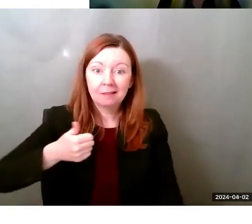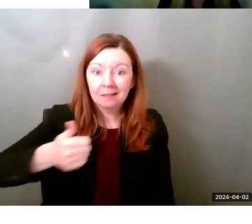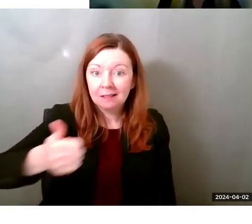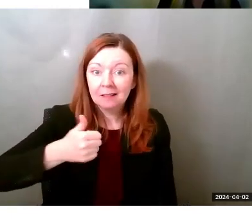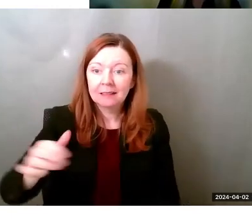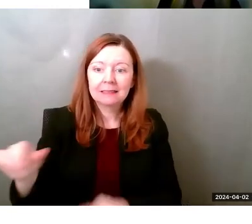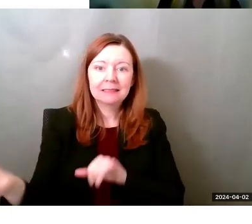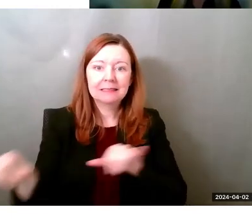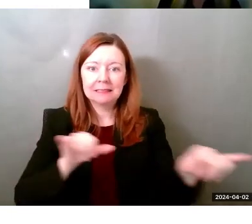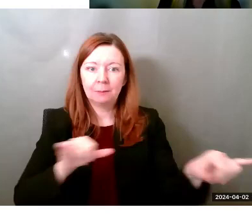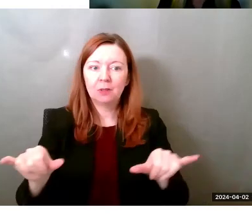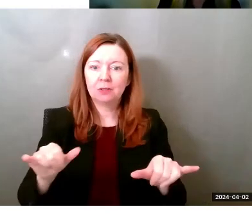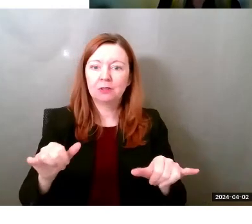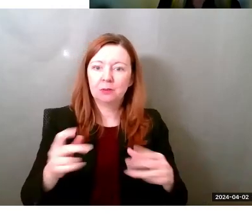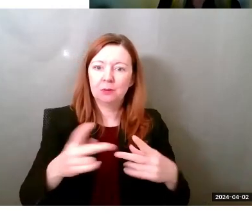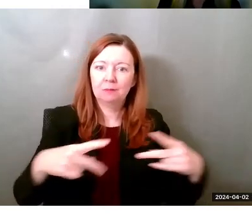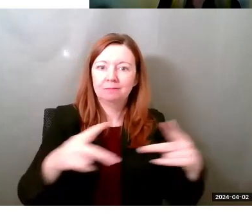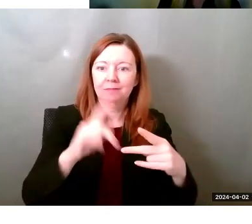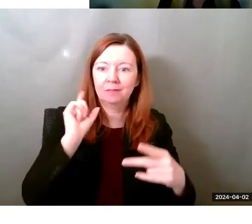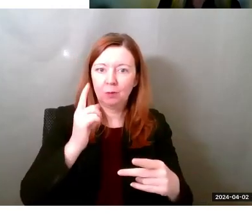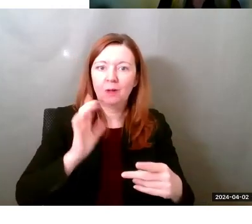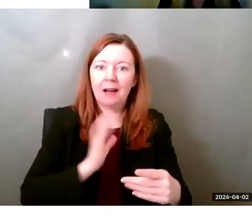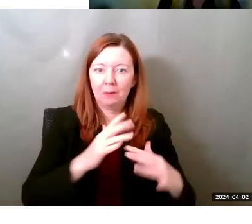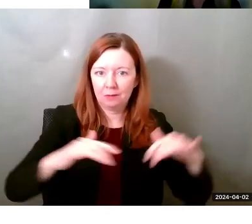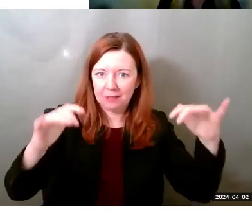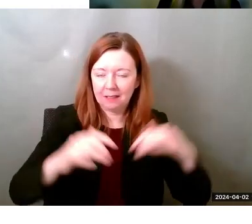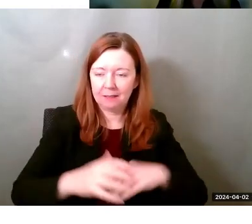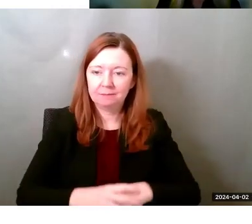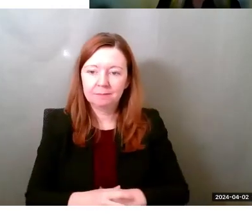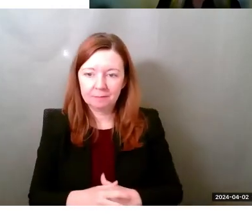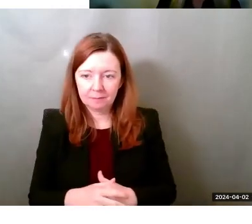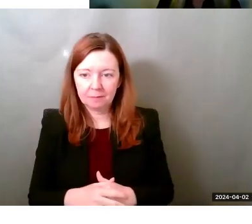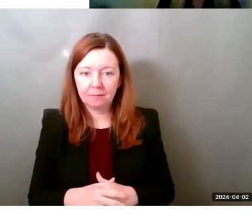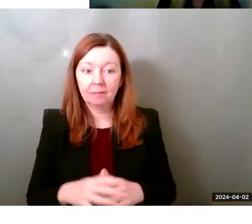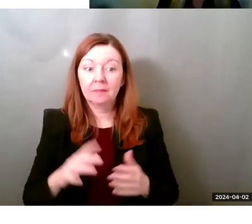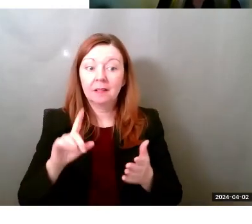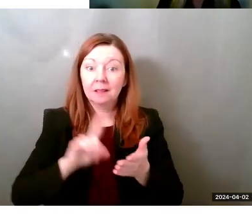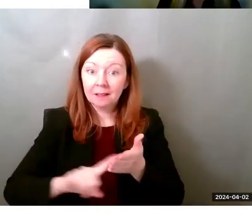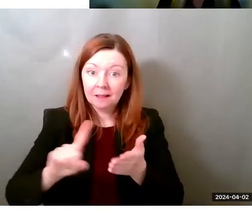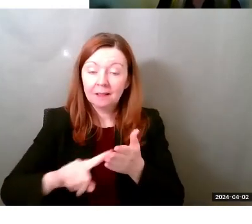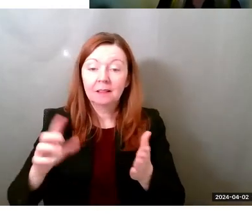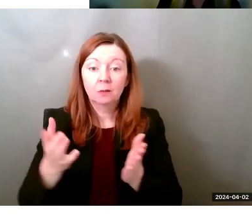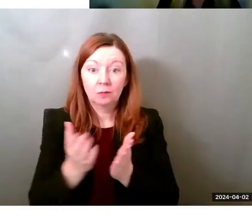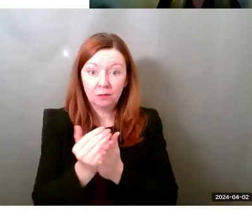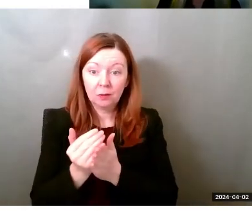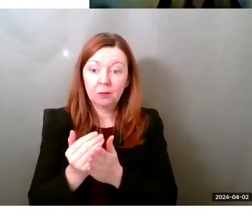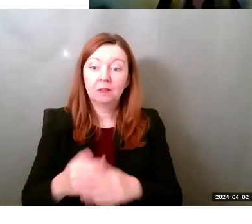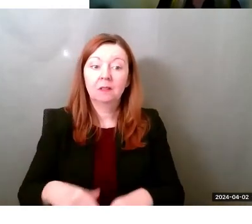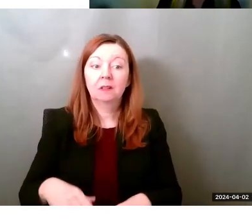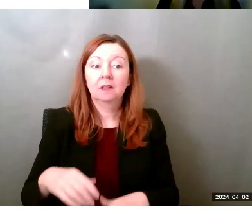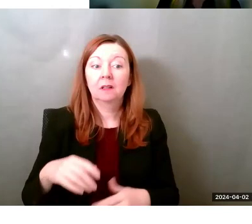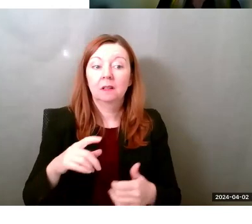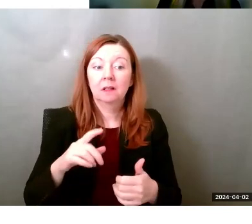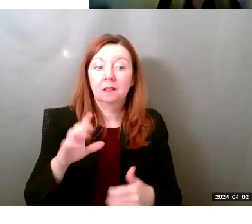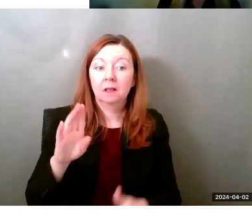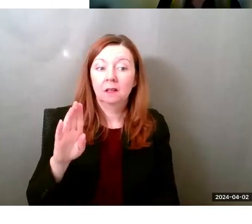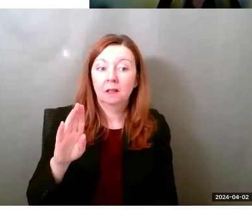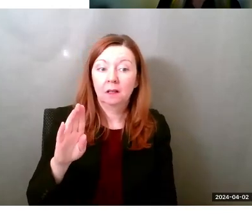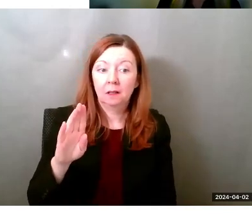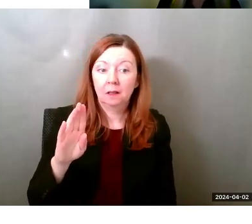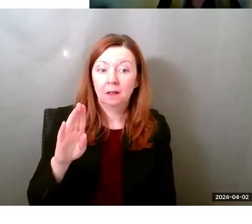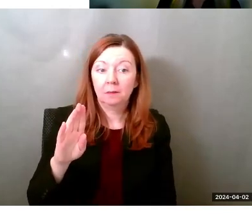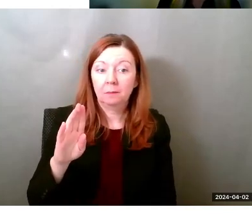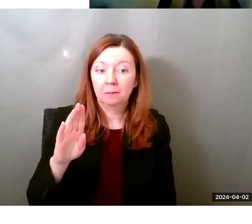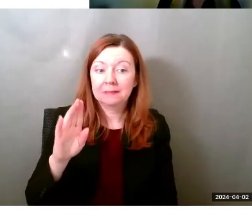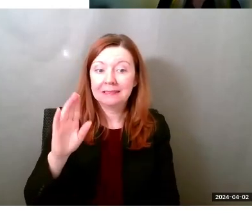similar to the proposed location of the proposed arena. The studies we did review were the Barclays Center in downtown